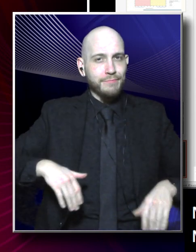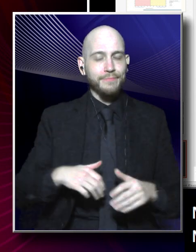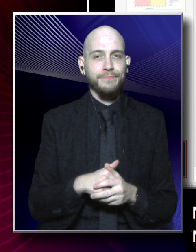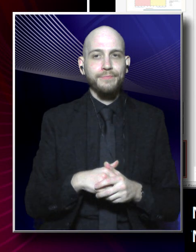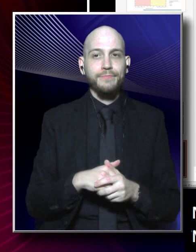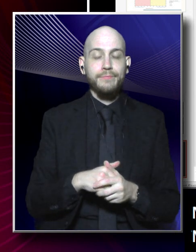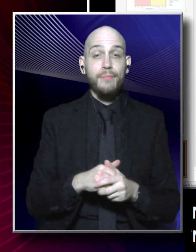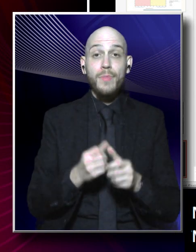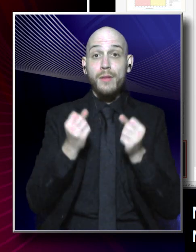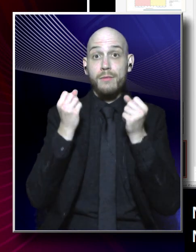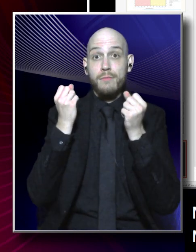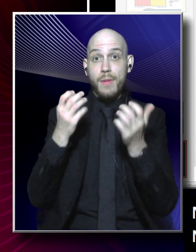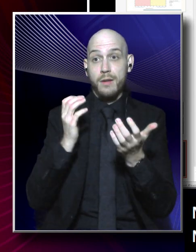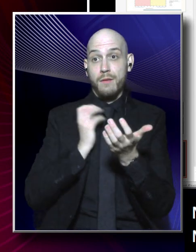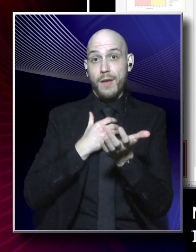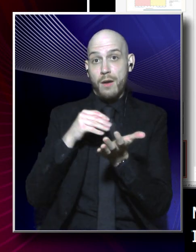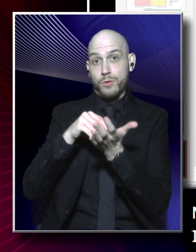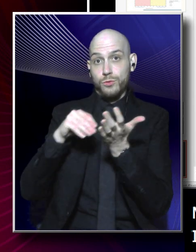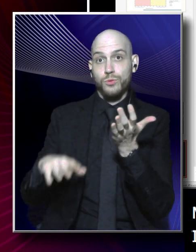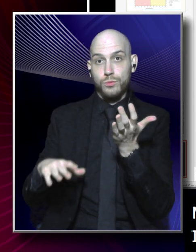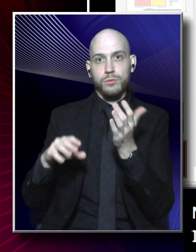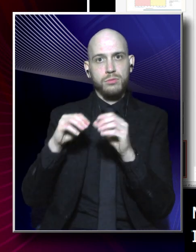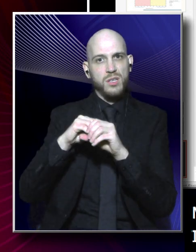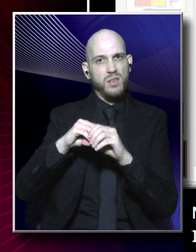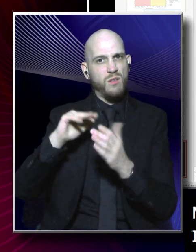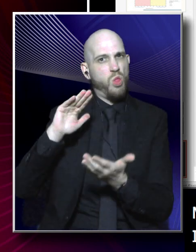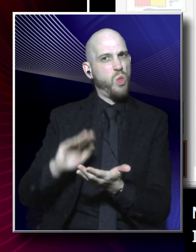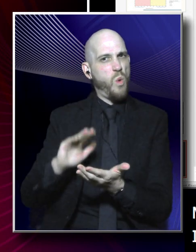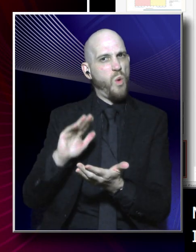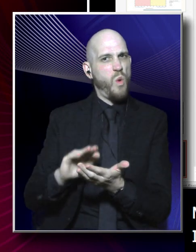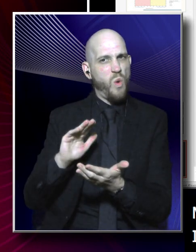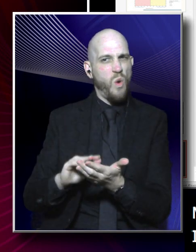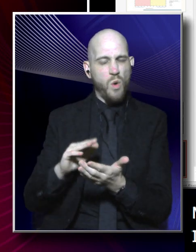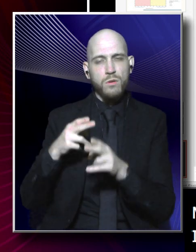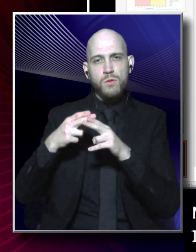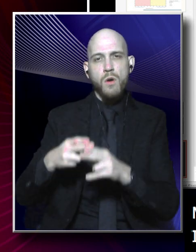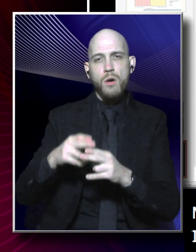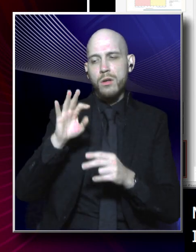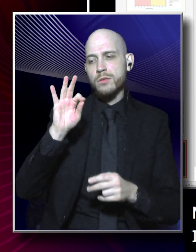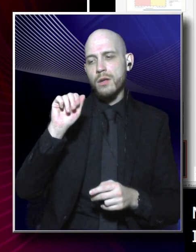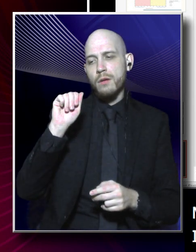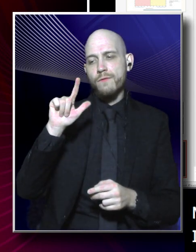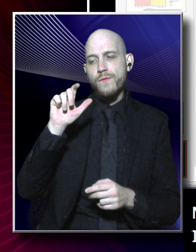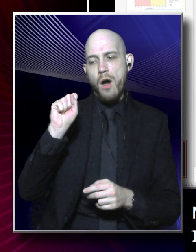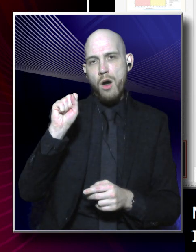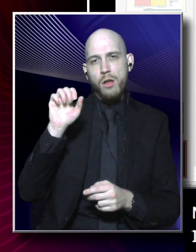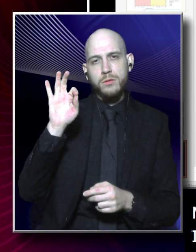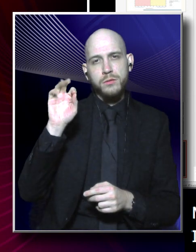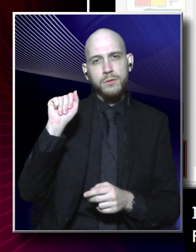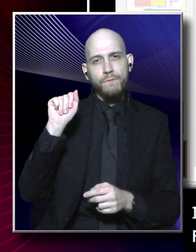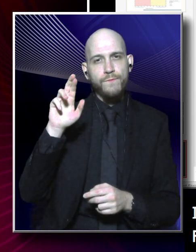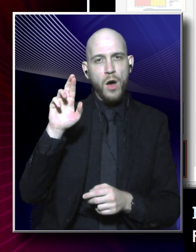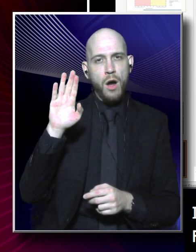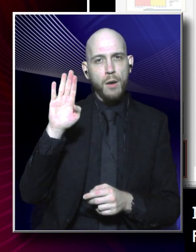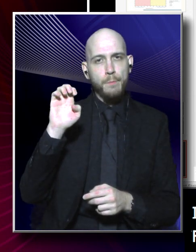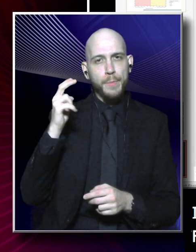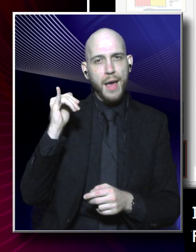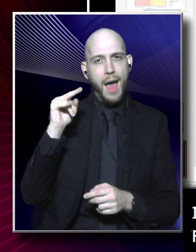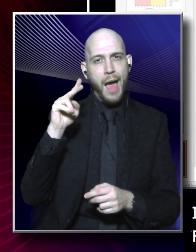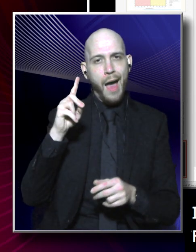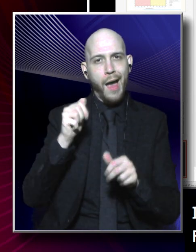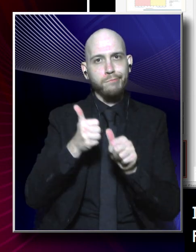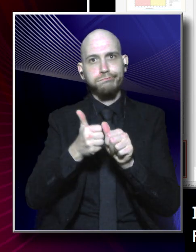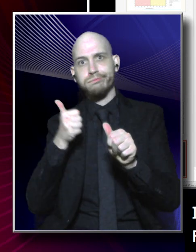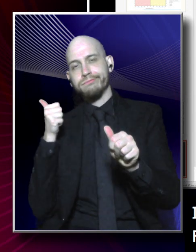lowest quadrant, the number 1 area, which falls far behind. The work that we do this year may only move